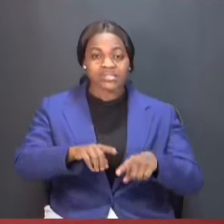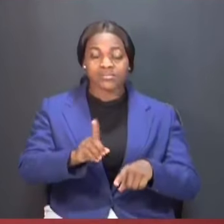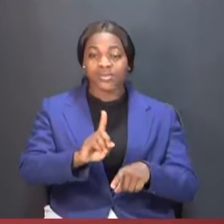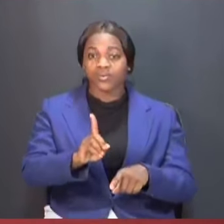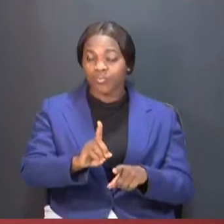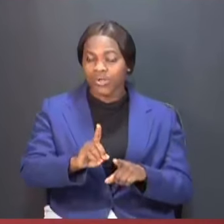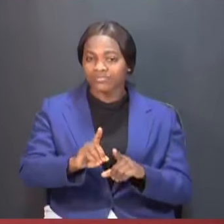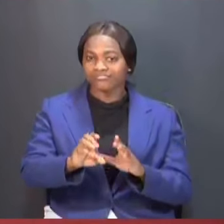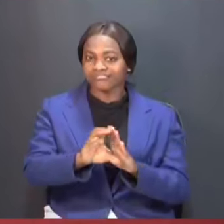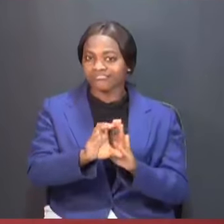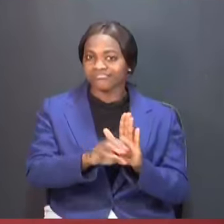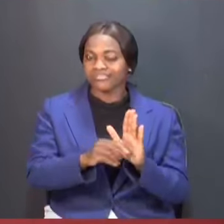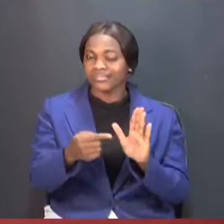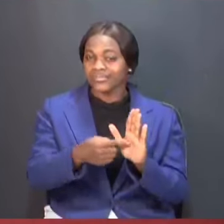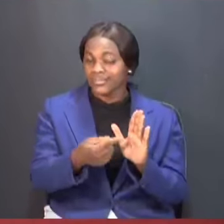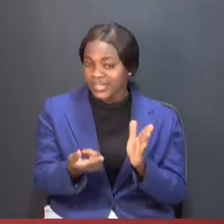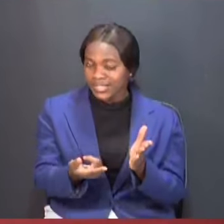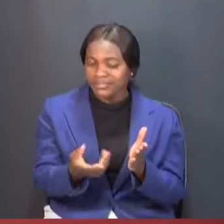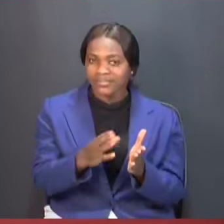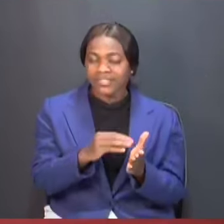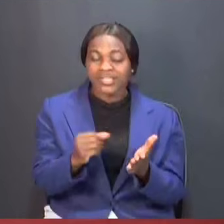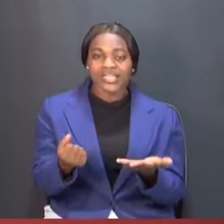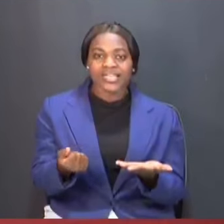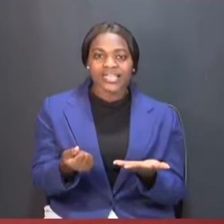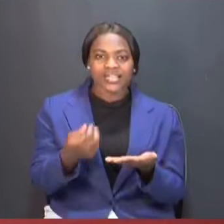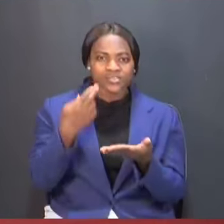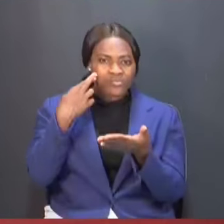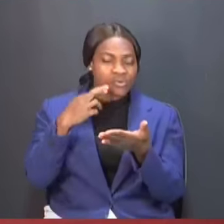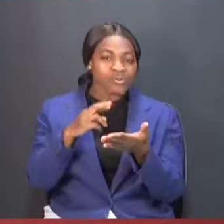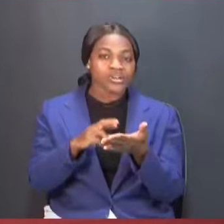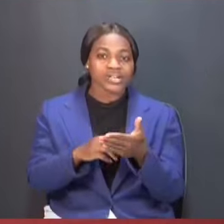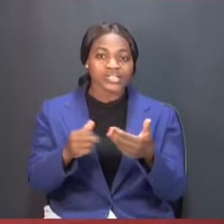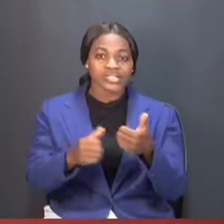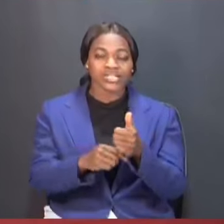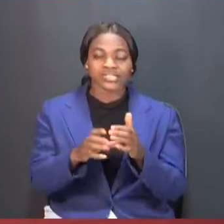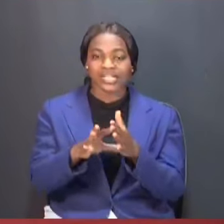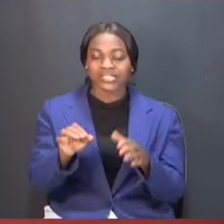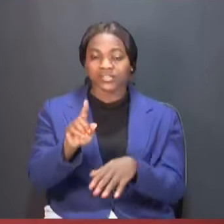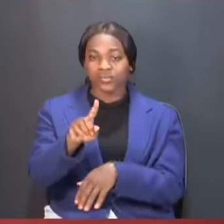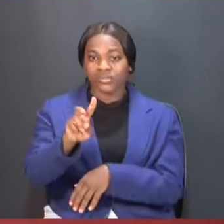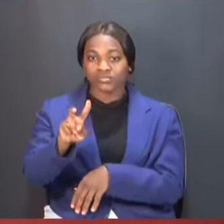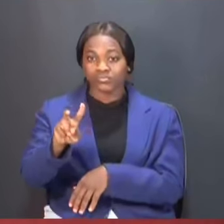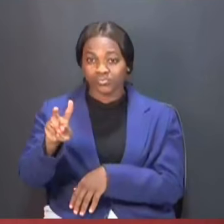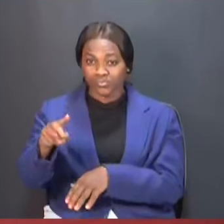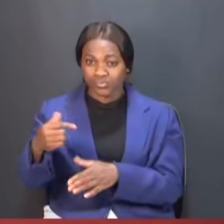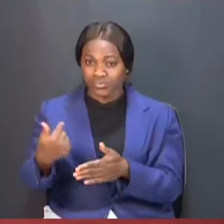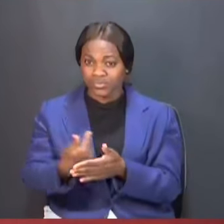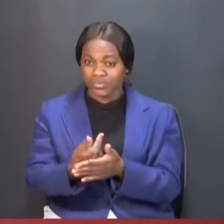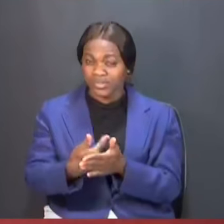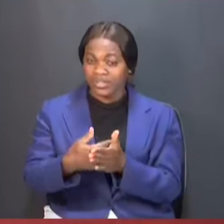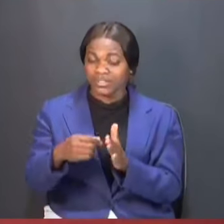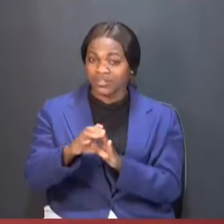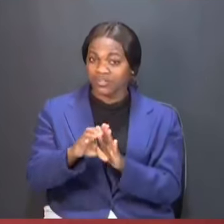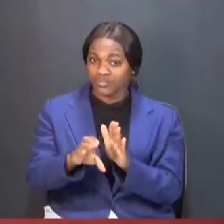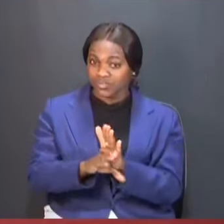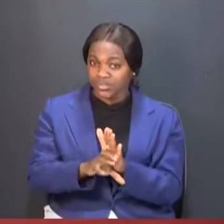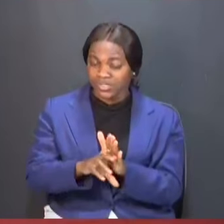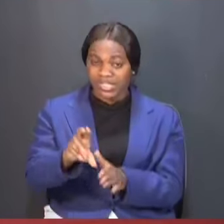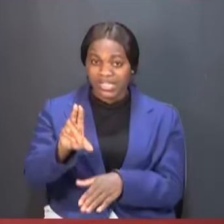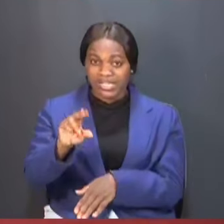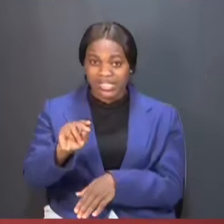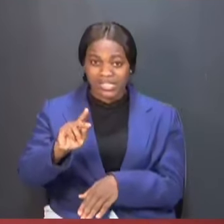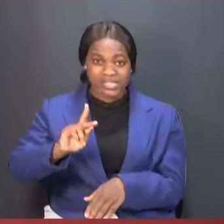government and is expressly recognized under Article 122 of the Constitution, Order 30 of the